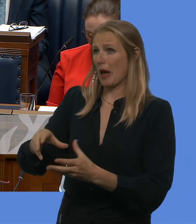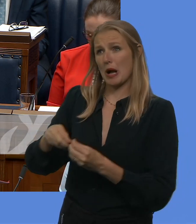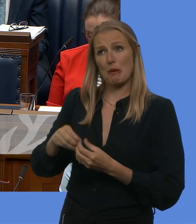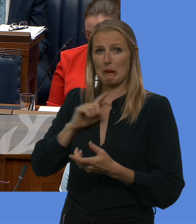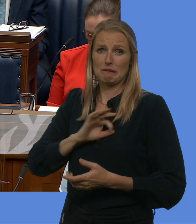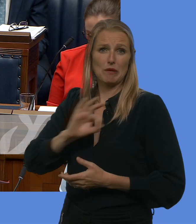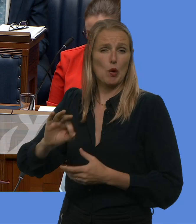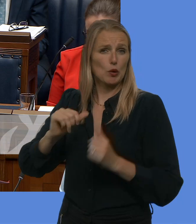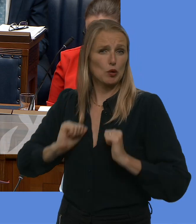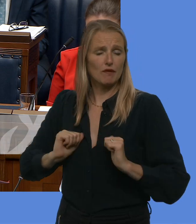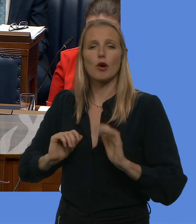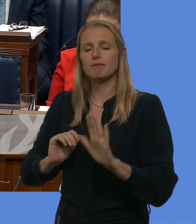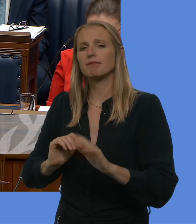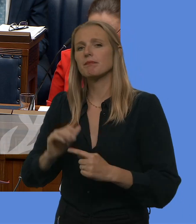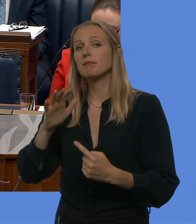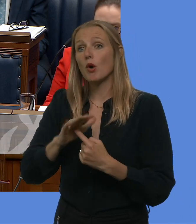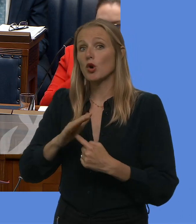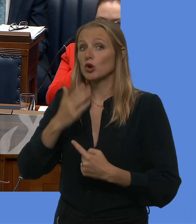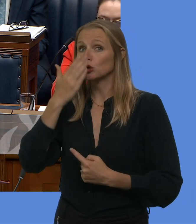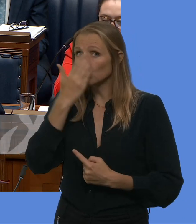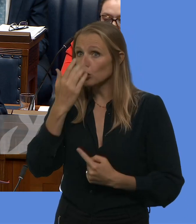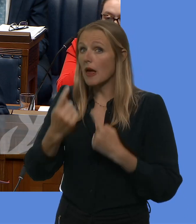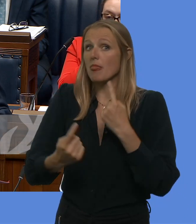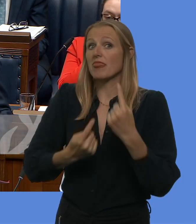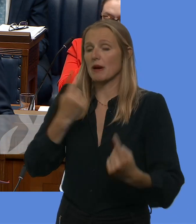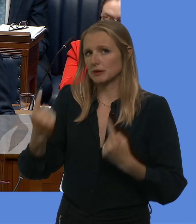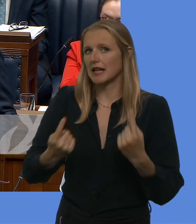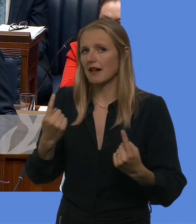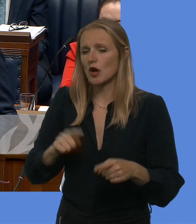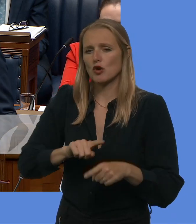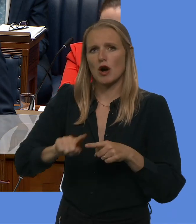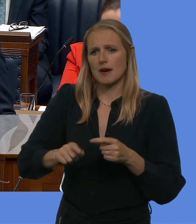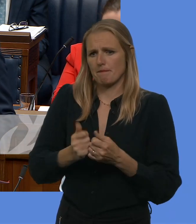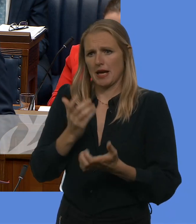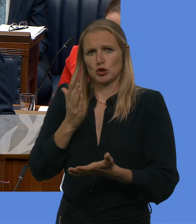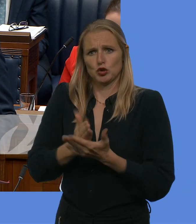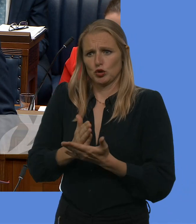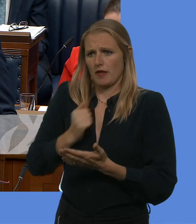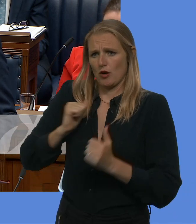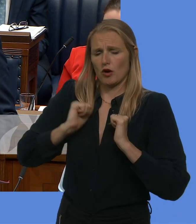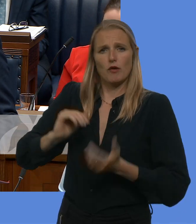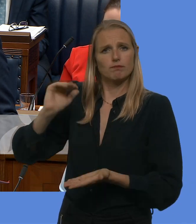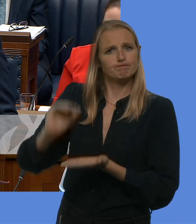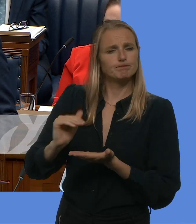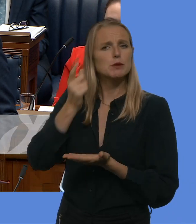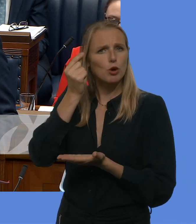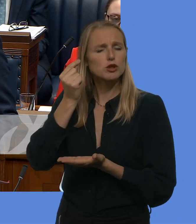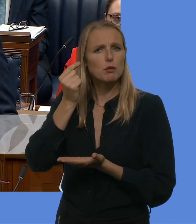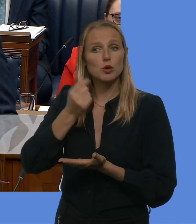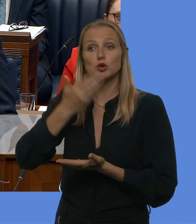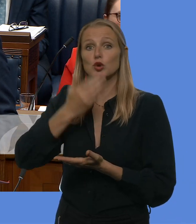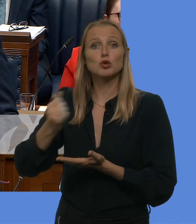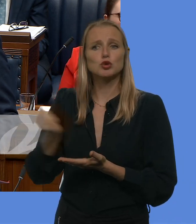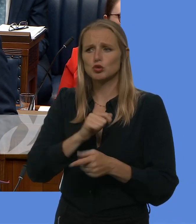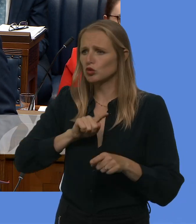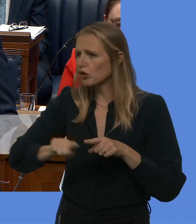schools seeking to minimise the costs of their uniform can potentially be of even greater benefit, and schools should therefore endeavour to